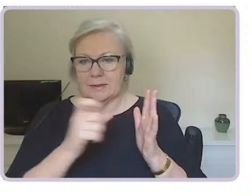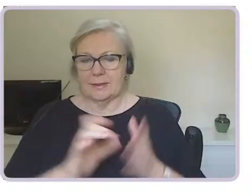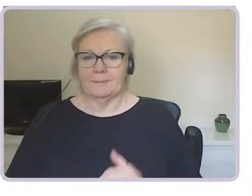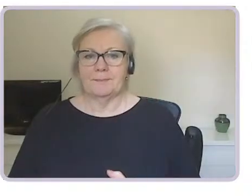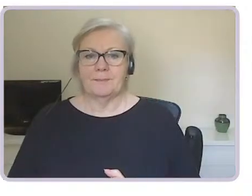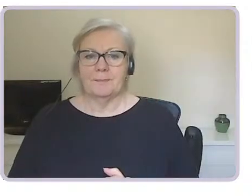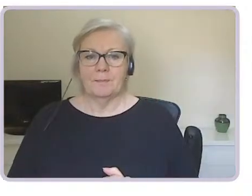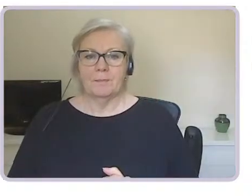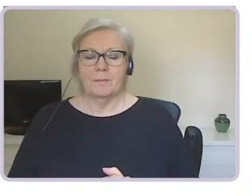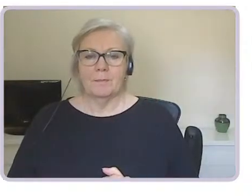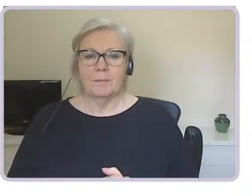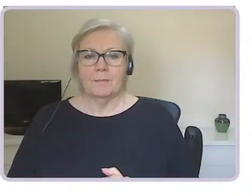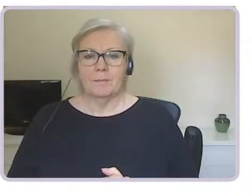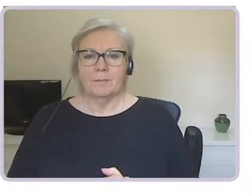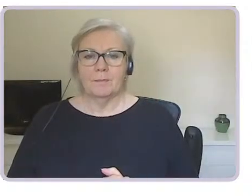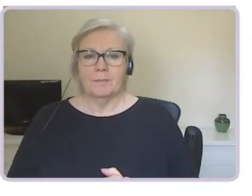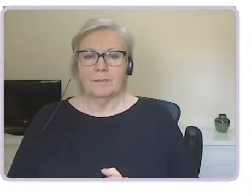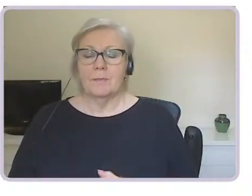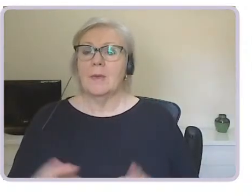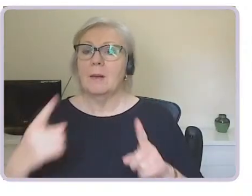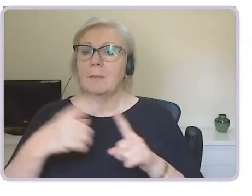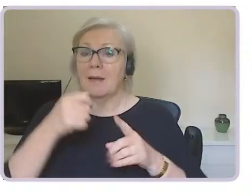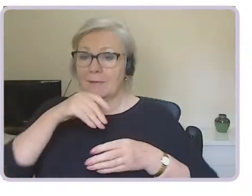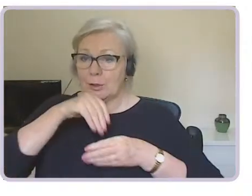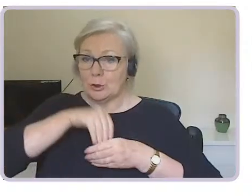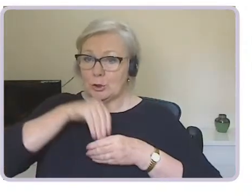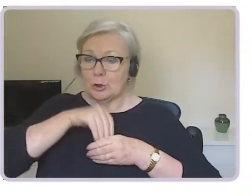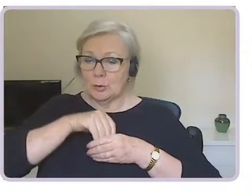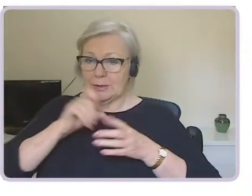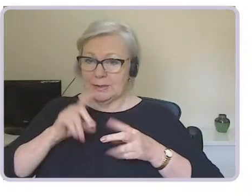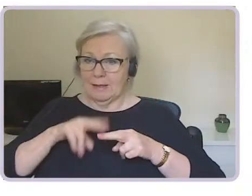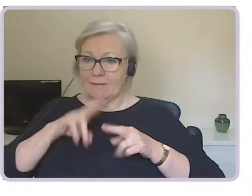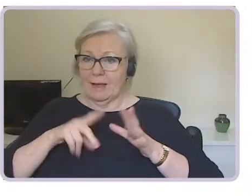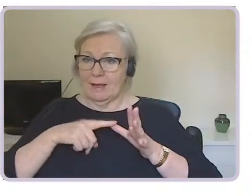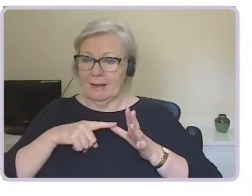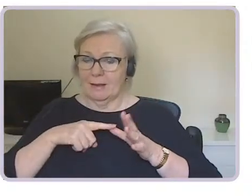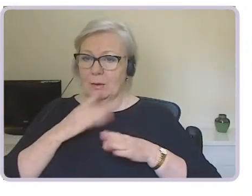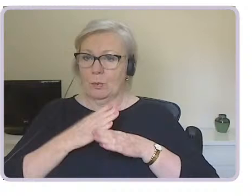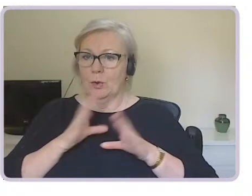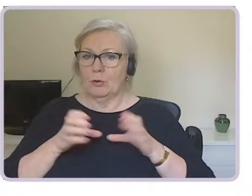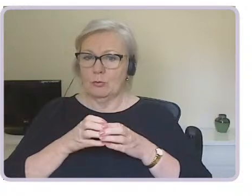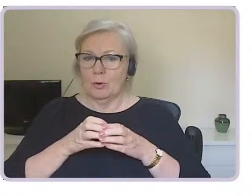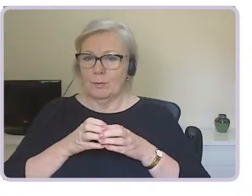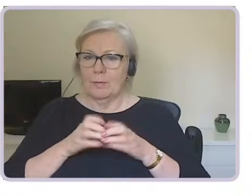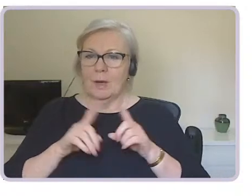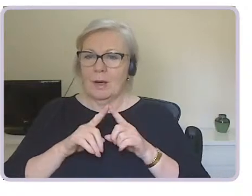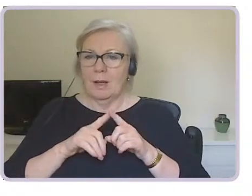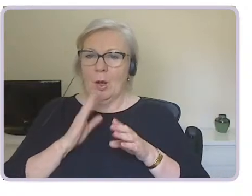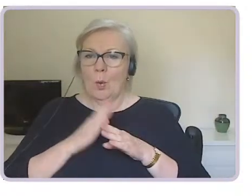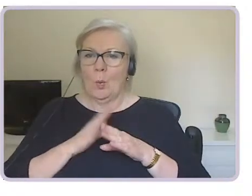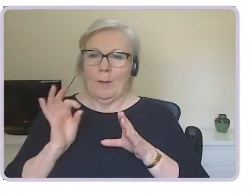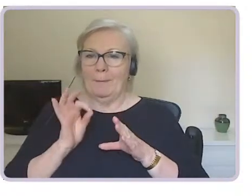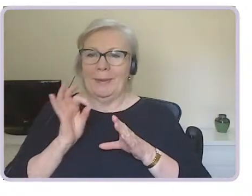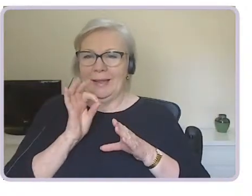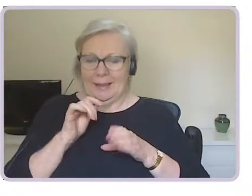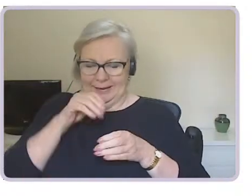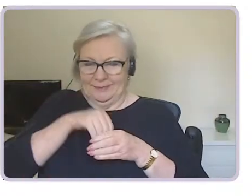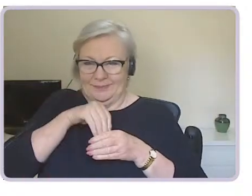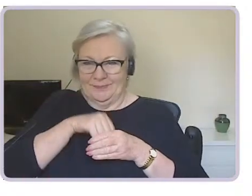And then I also have an internal CFA working group, the worker bees, behind the scenes, doing all the work in the